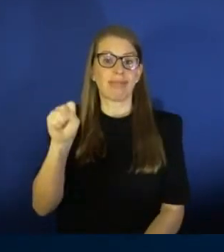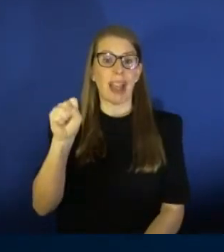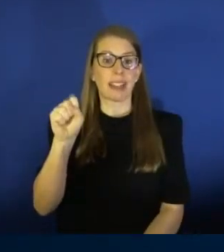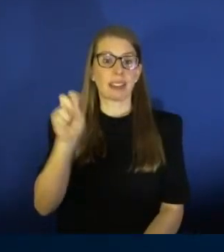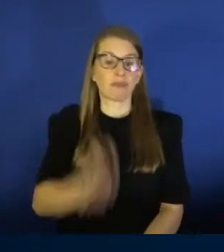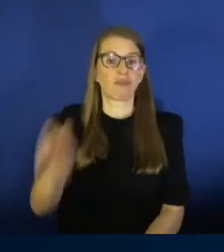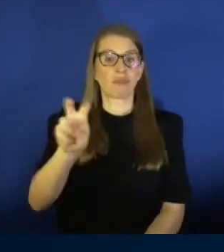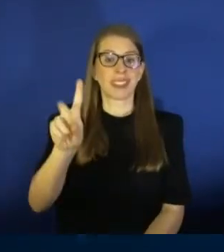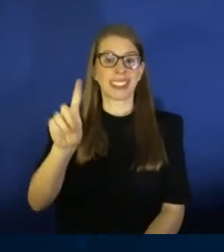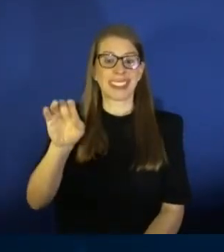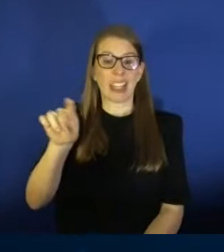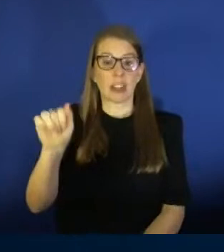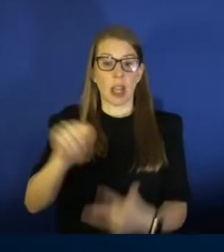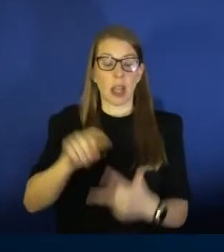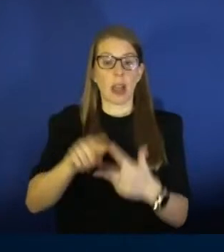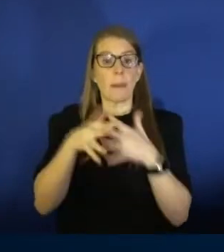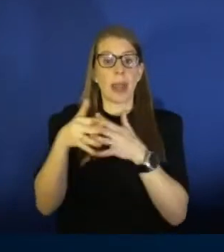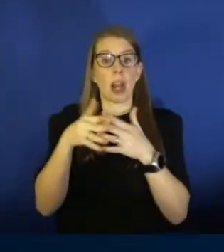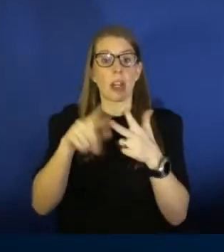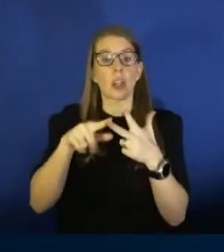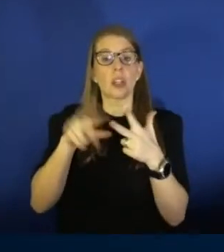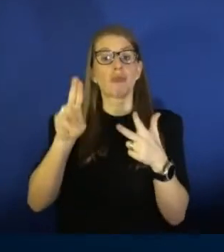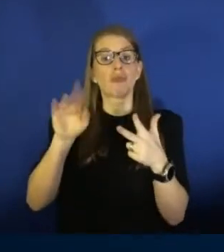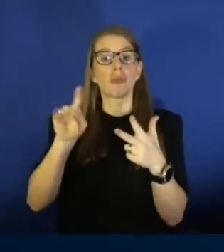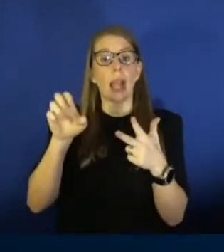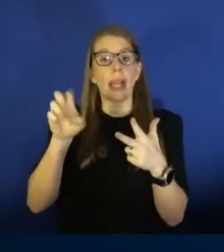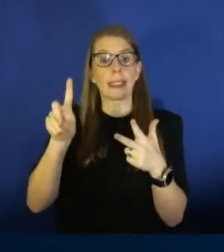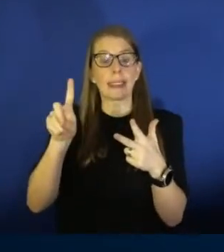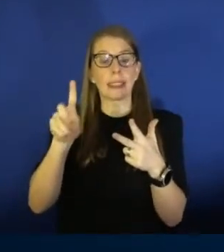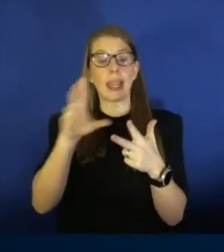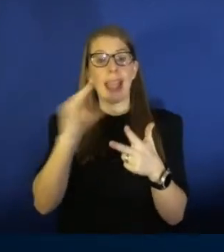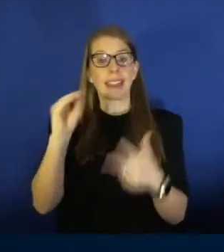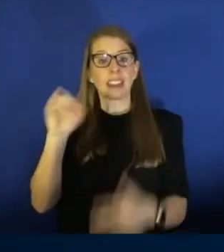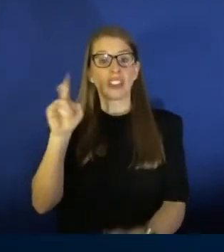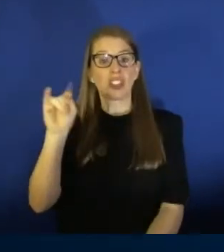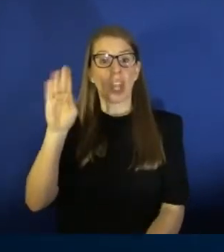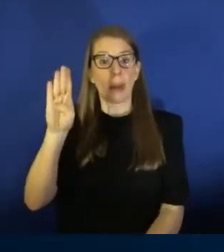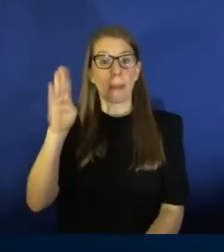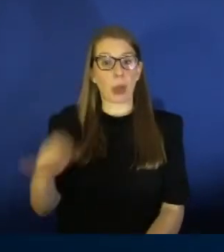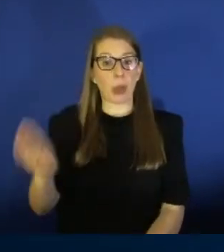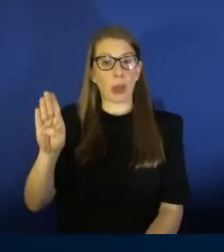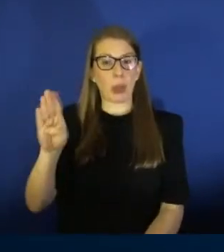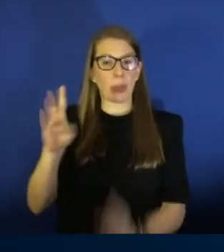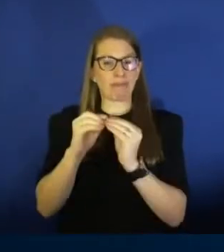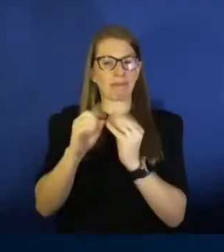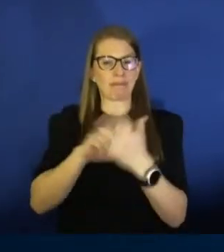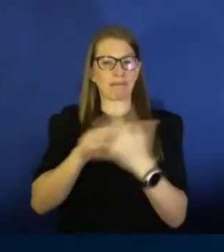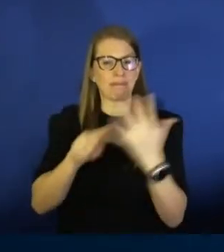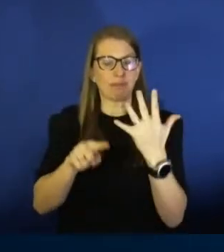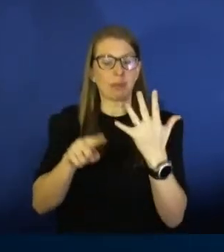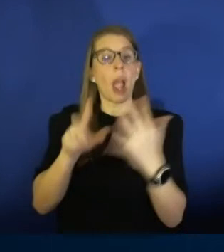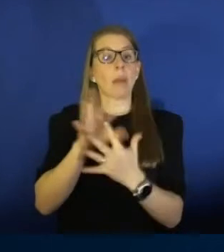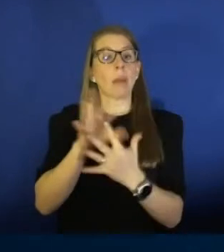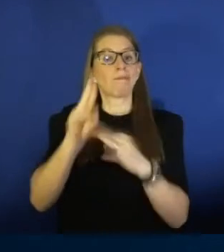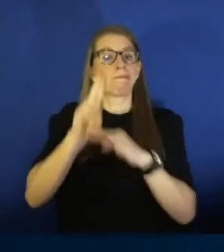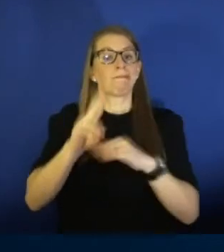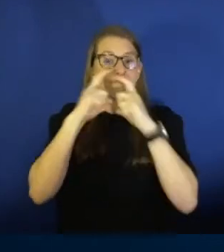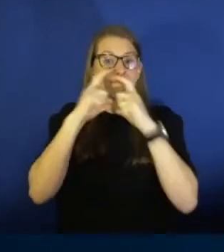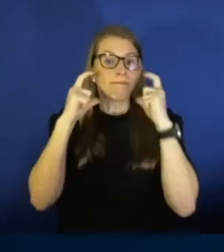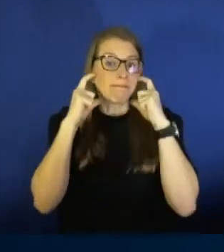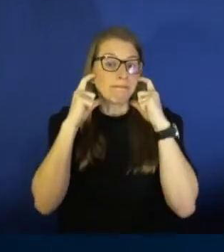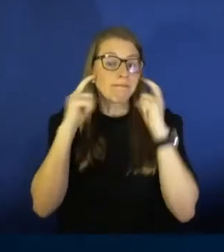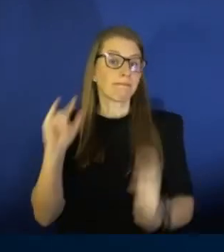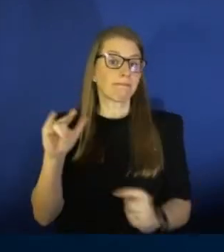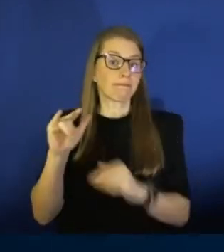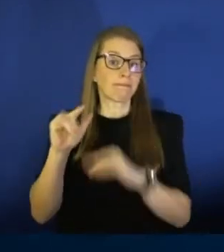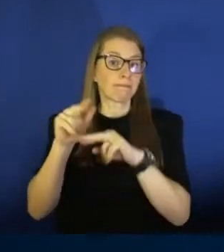American, United, Southwest, and JetBlue now all say that face masks are optional on their airplanes. Dr. Dana Hawkinson,